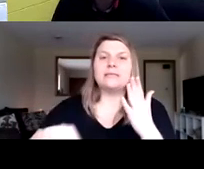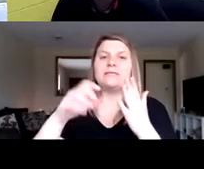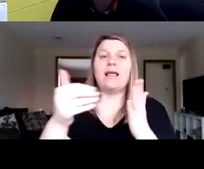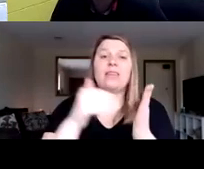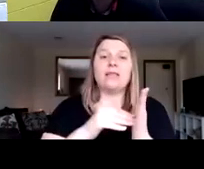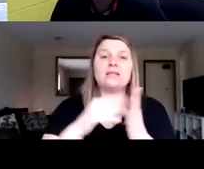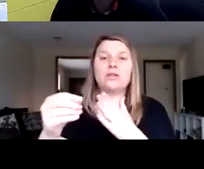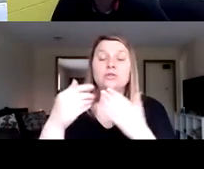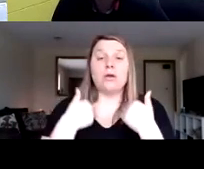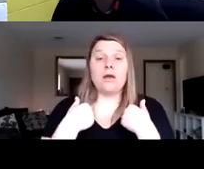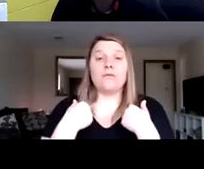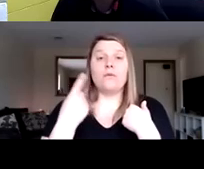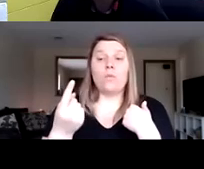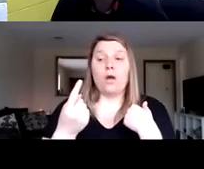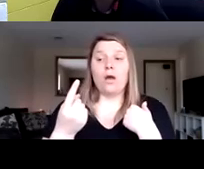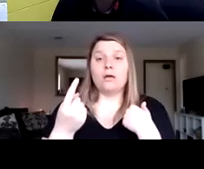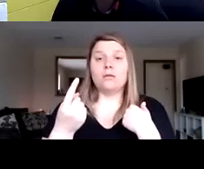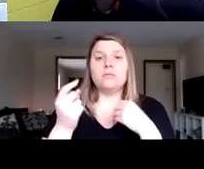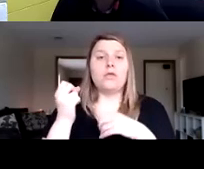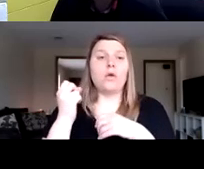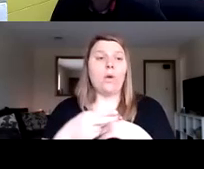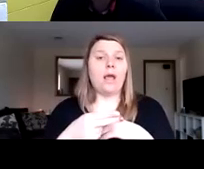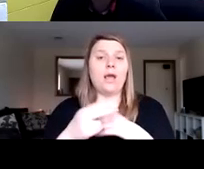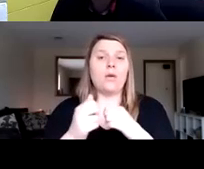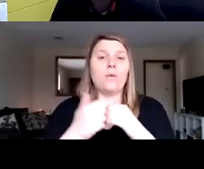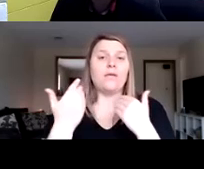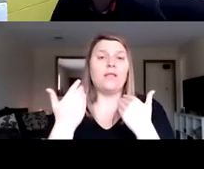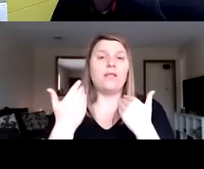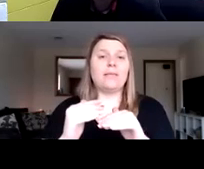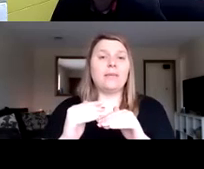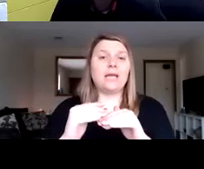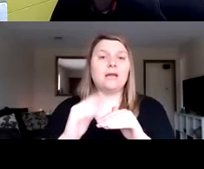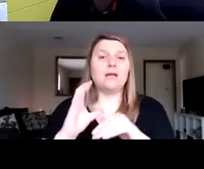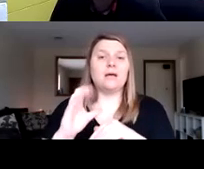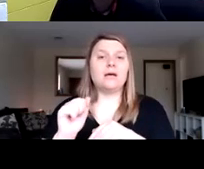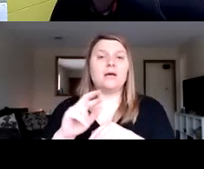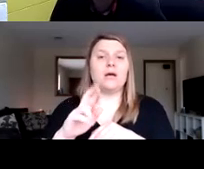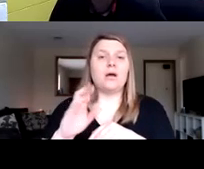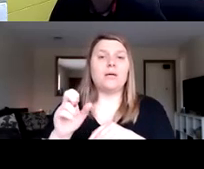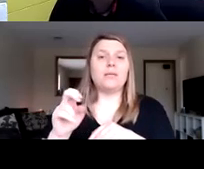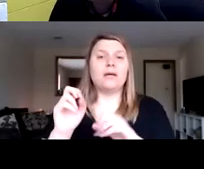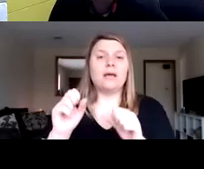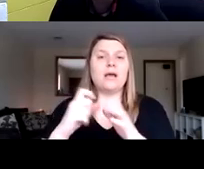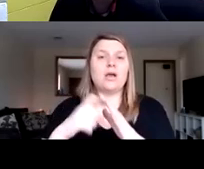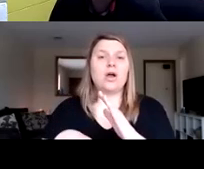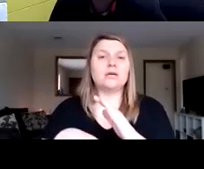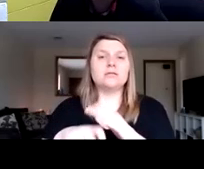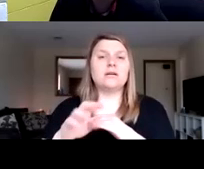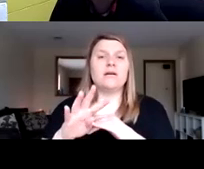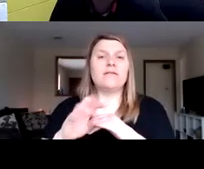an incubator disposable with a limited carbon footprint that can cost as little as $40